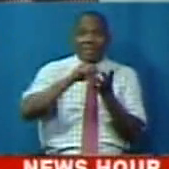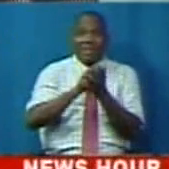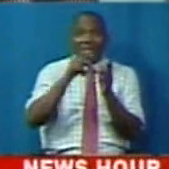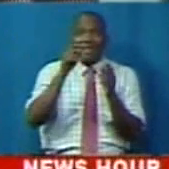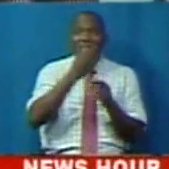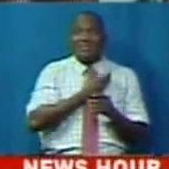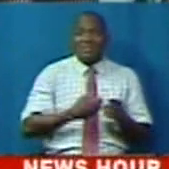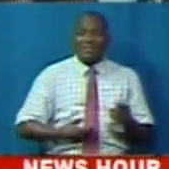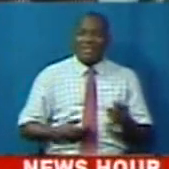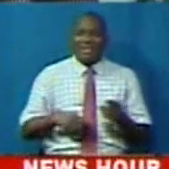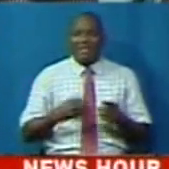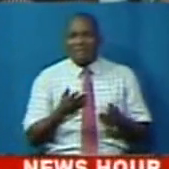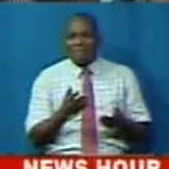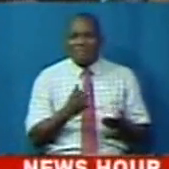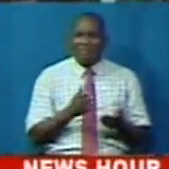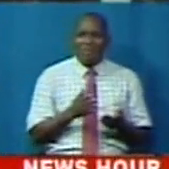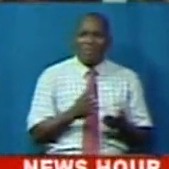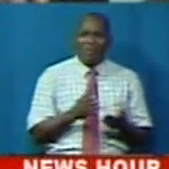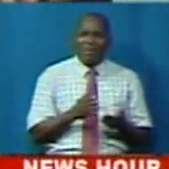chief is